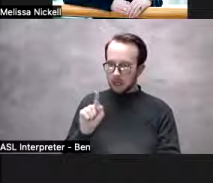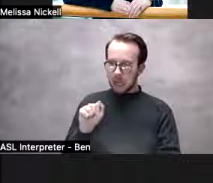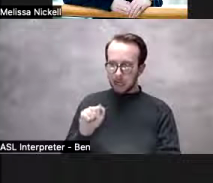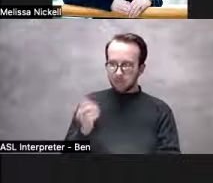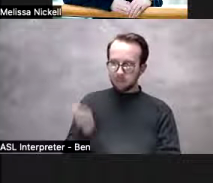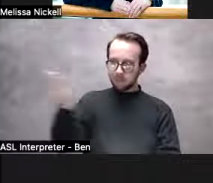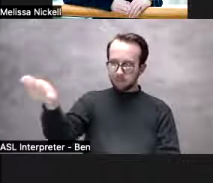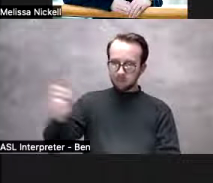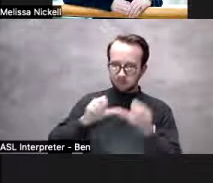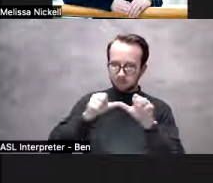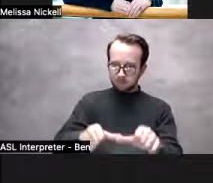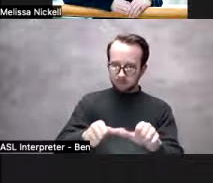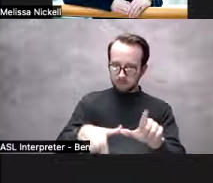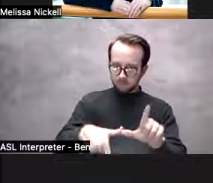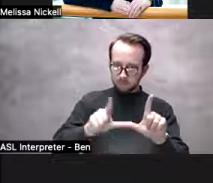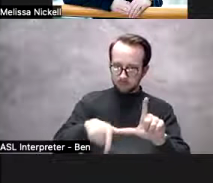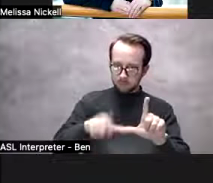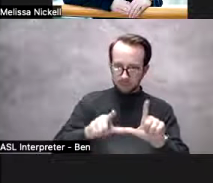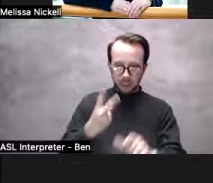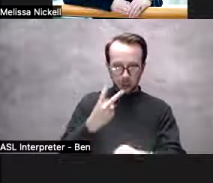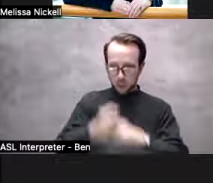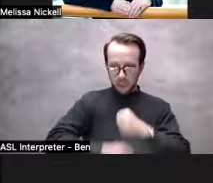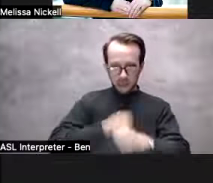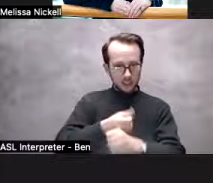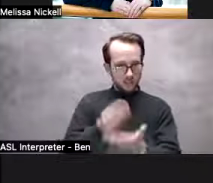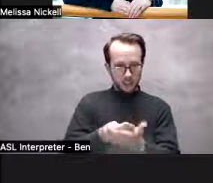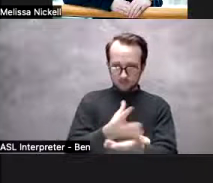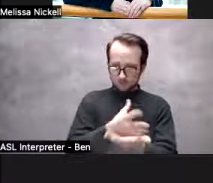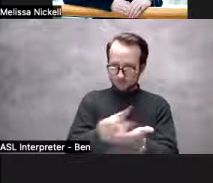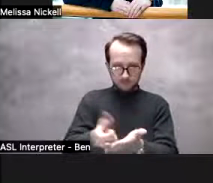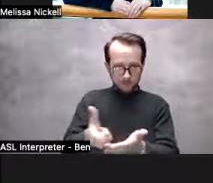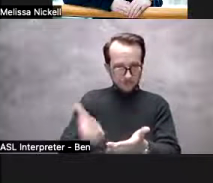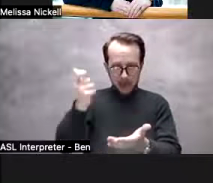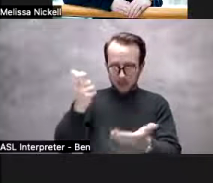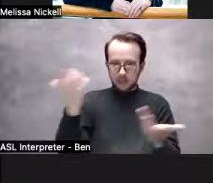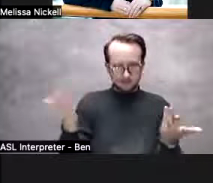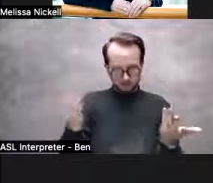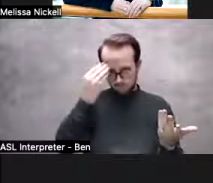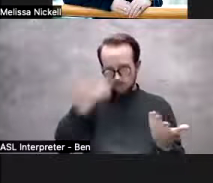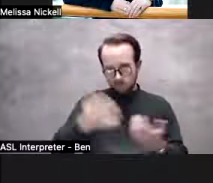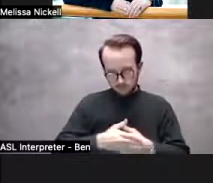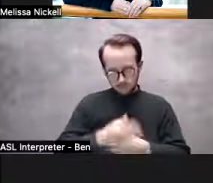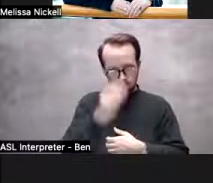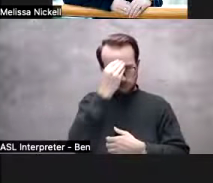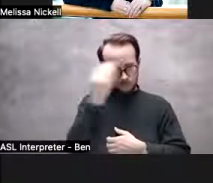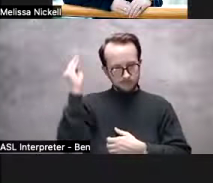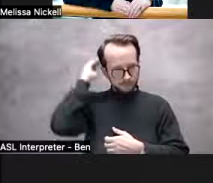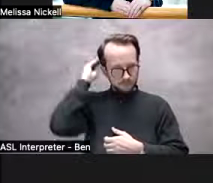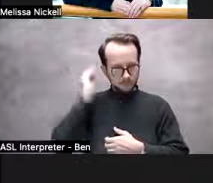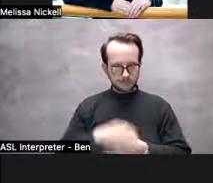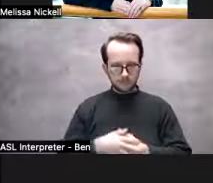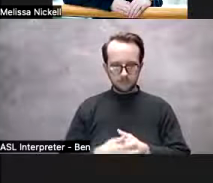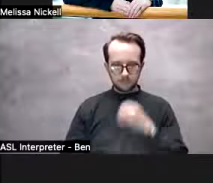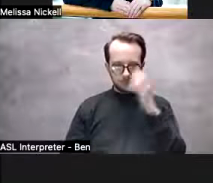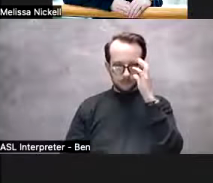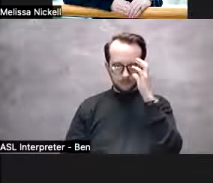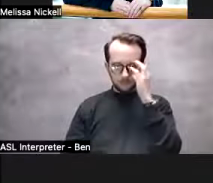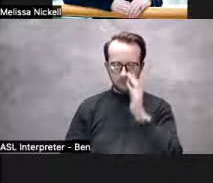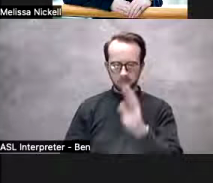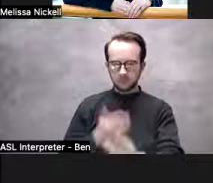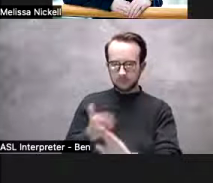But 2 years of funding, boy, that goes really fast if when you have those grants. So keep that in mind. So preliminary data